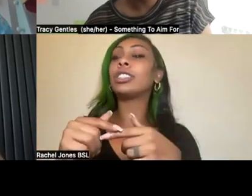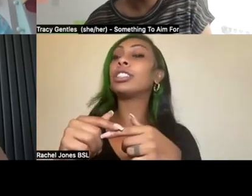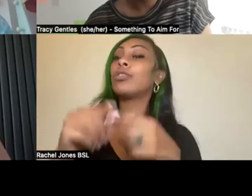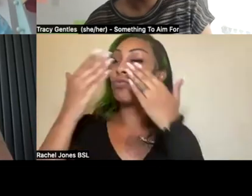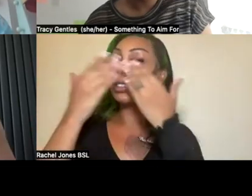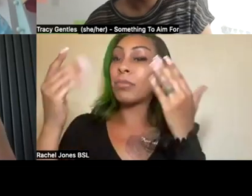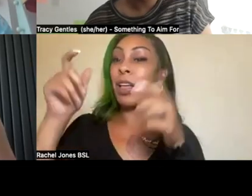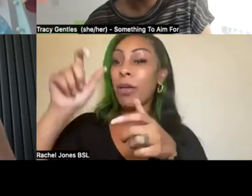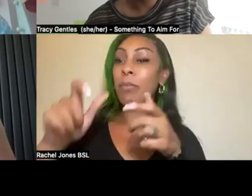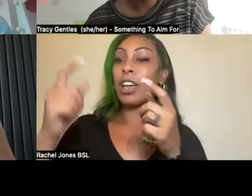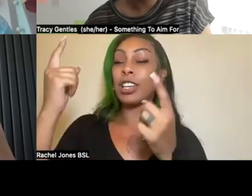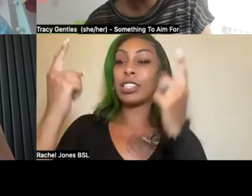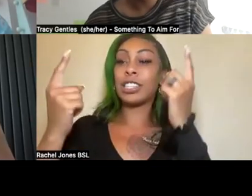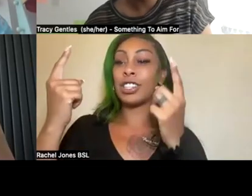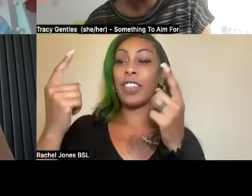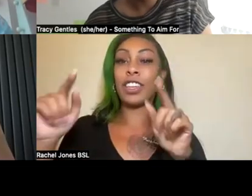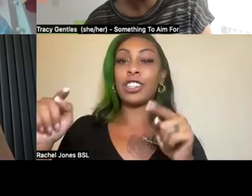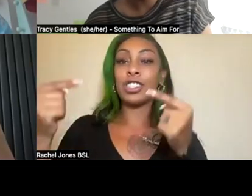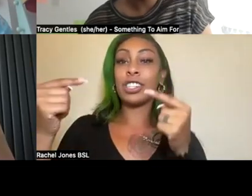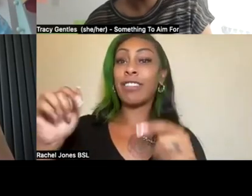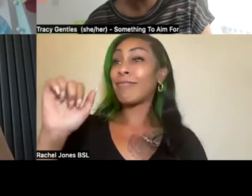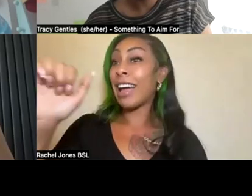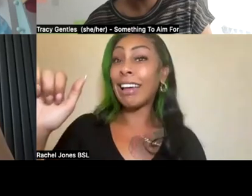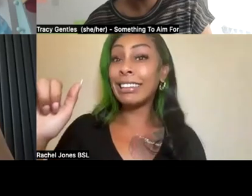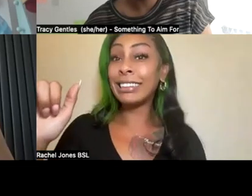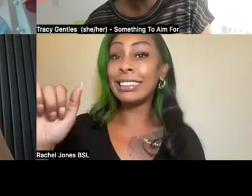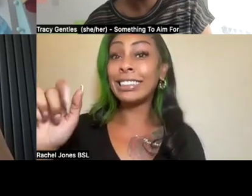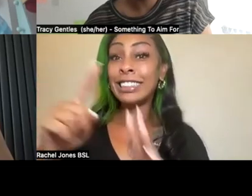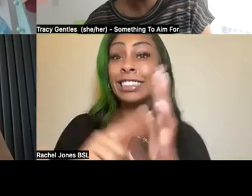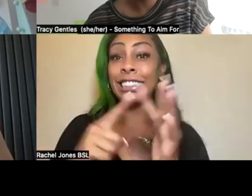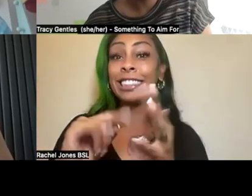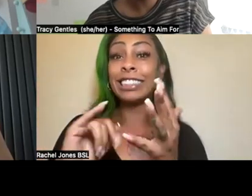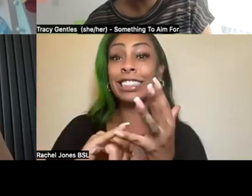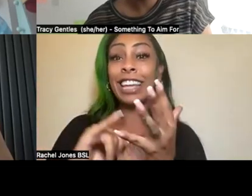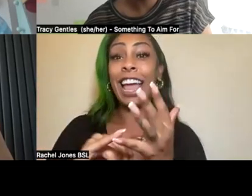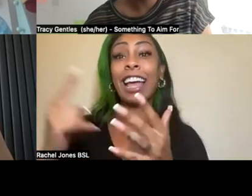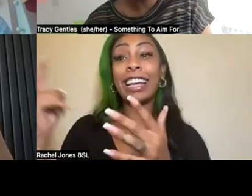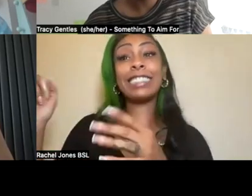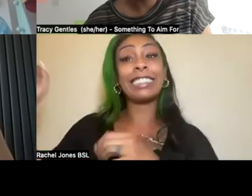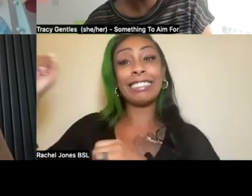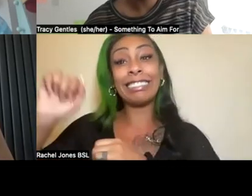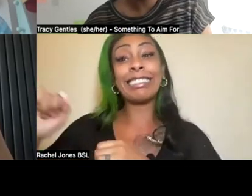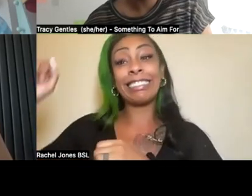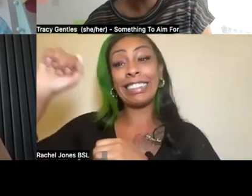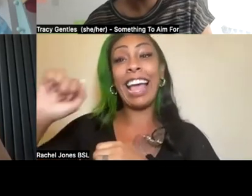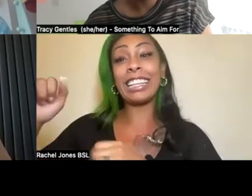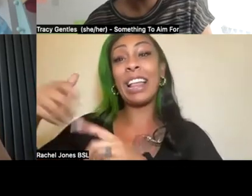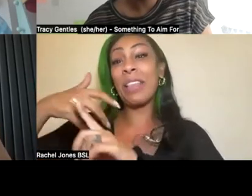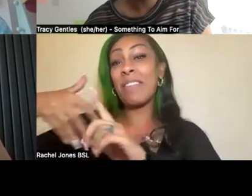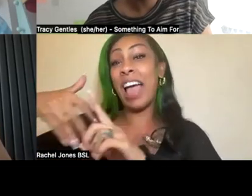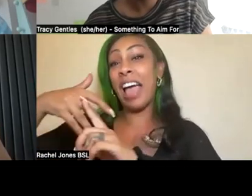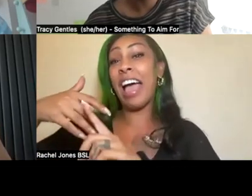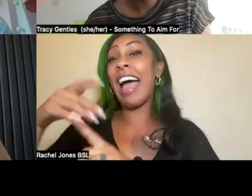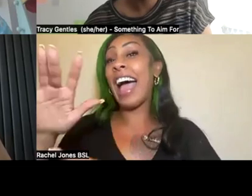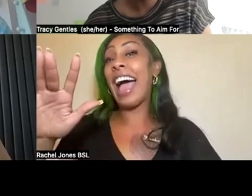idea. You're quite right, Jess, someone is standing in the background. And I